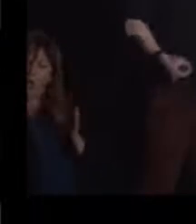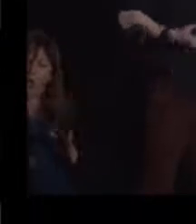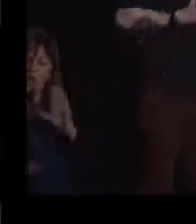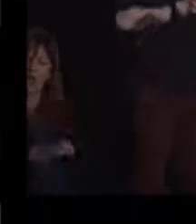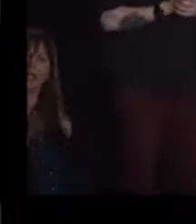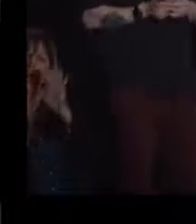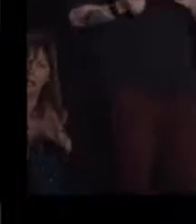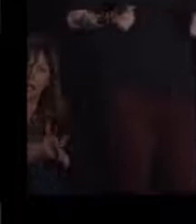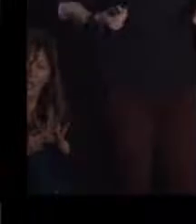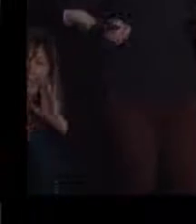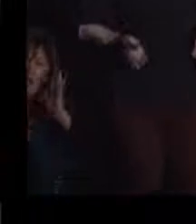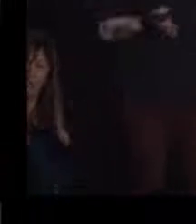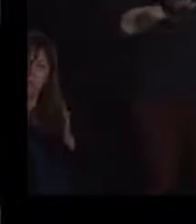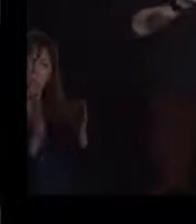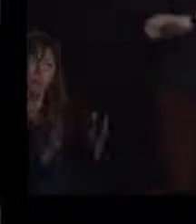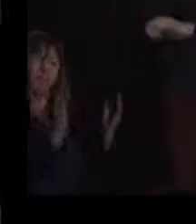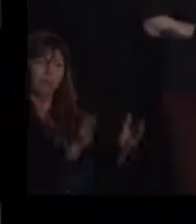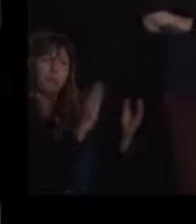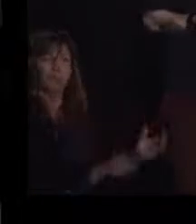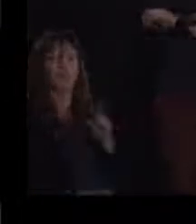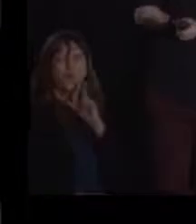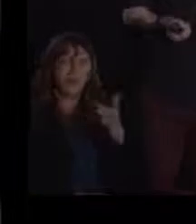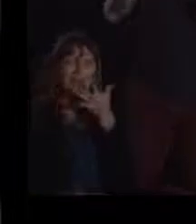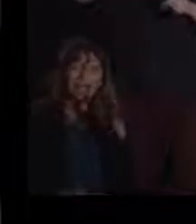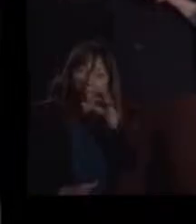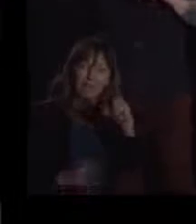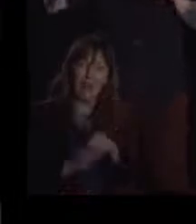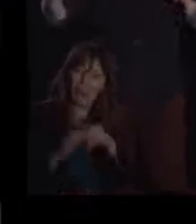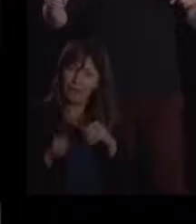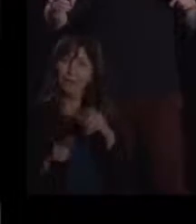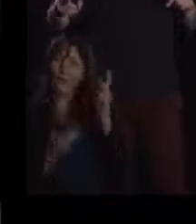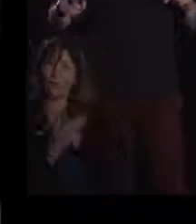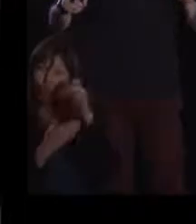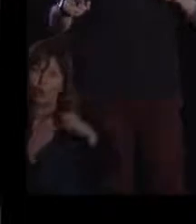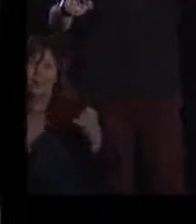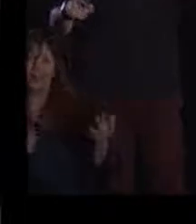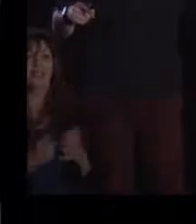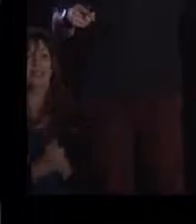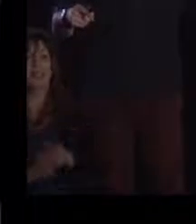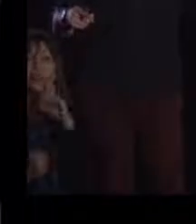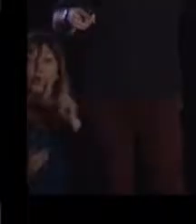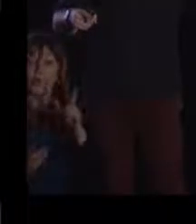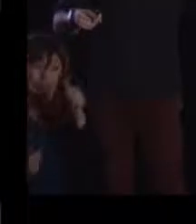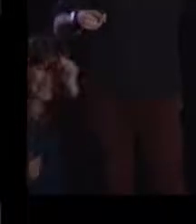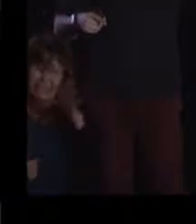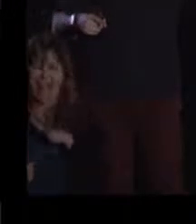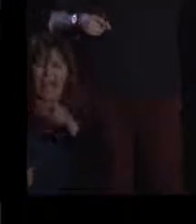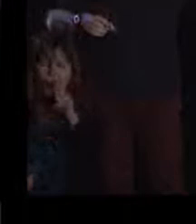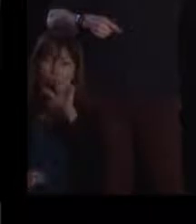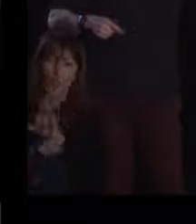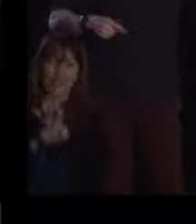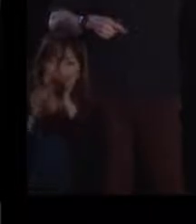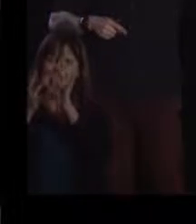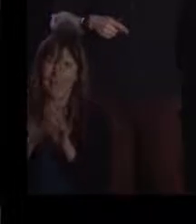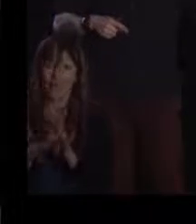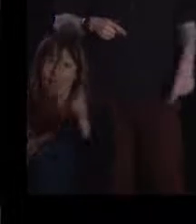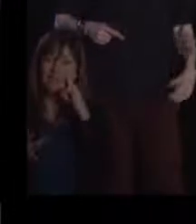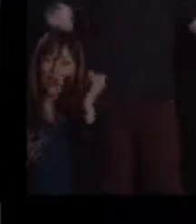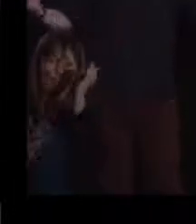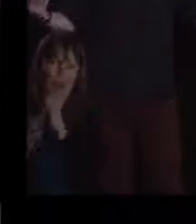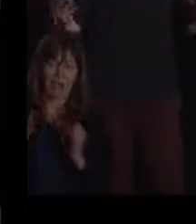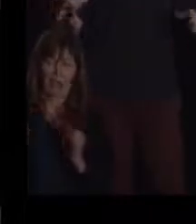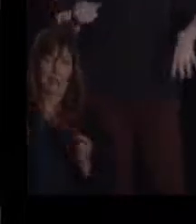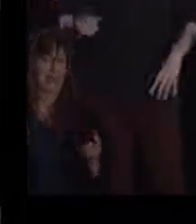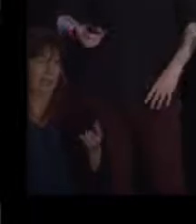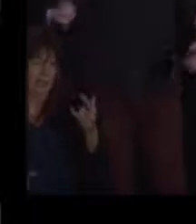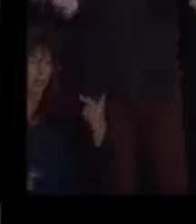on the internet. And so, by pure luck, that I'd sort of put myself out there, and they were like, okay, so Gav does graphics, and he works on the internet. So, do you know about the internet